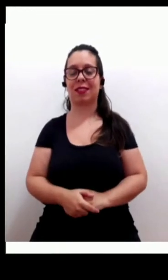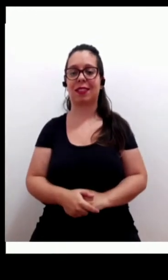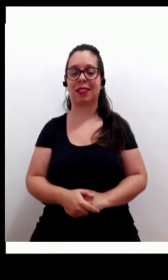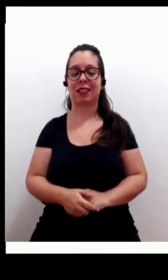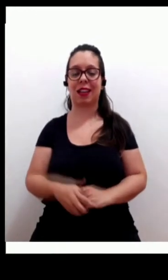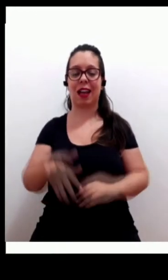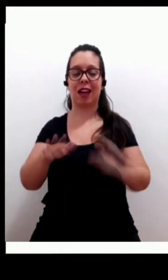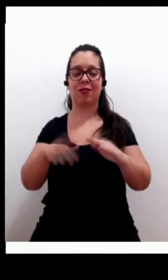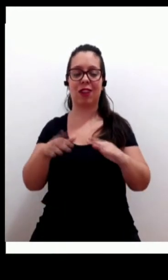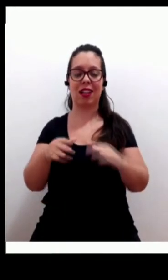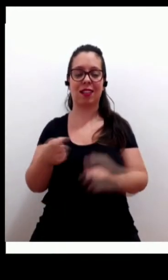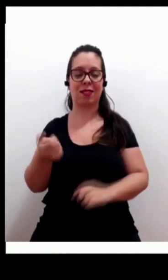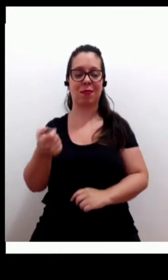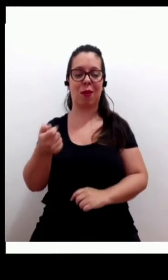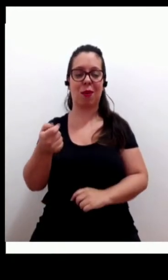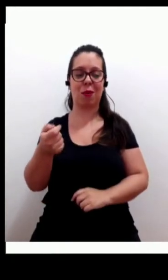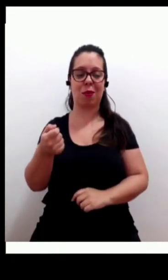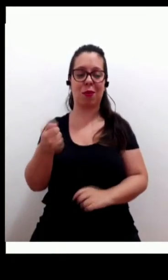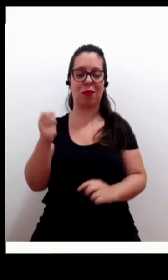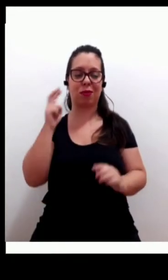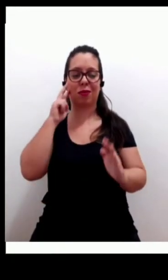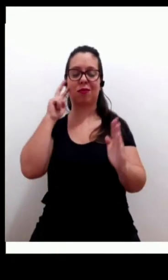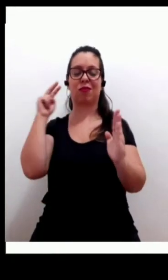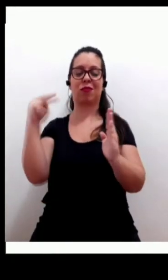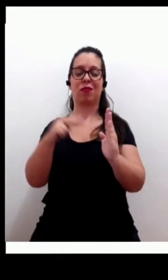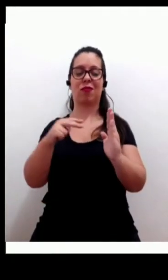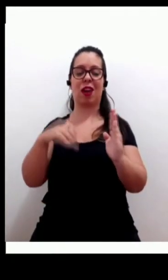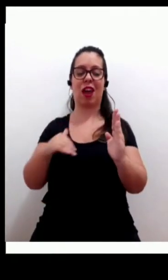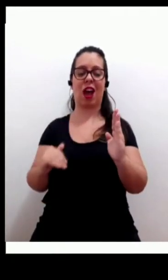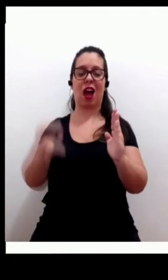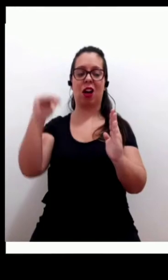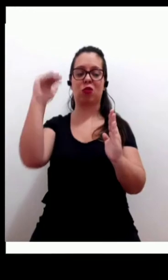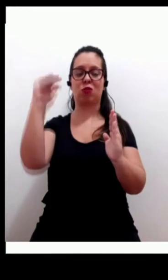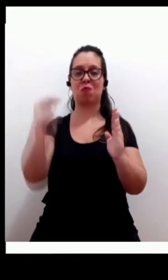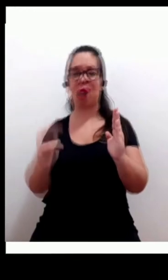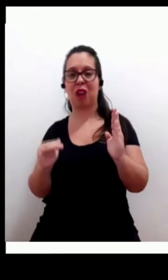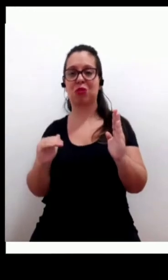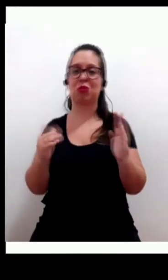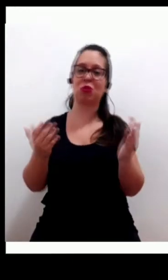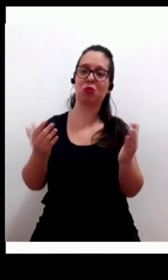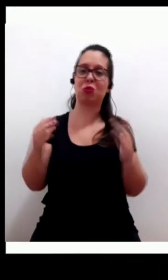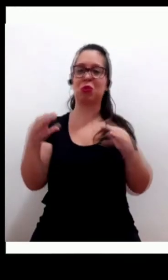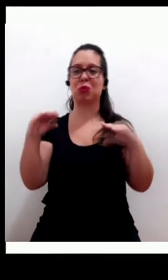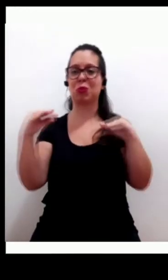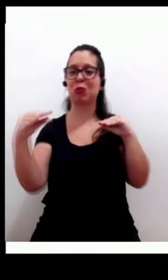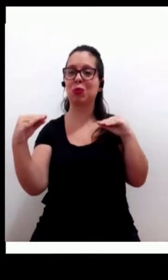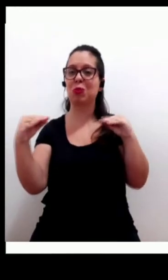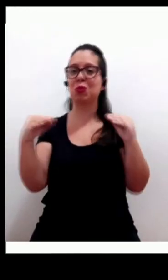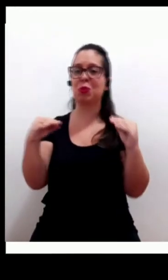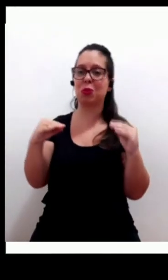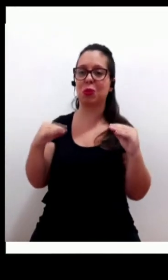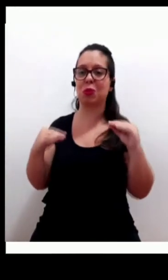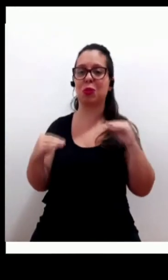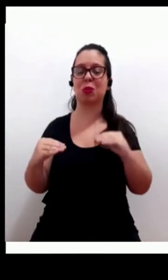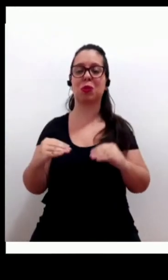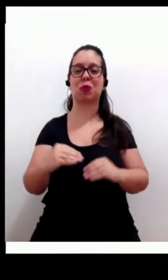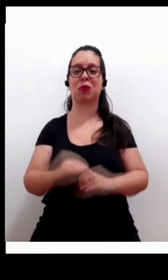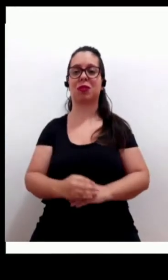a big.